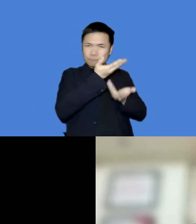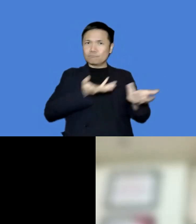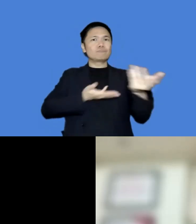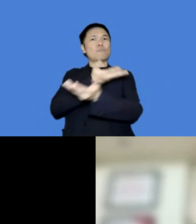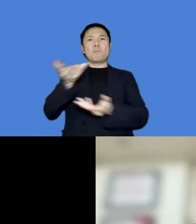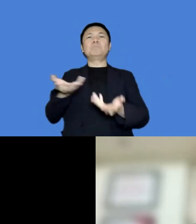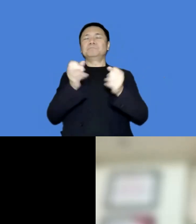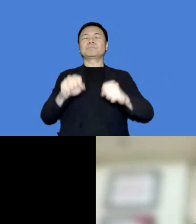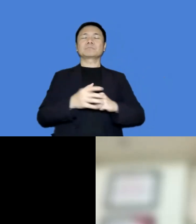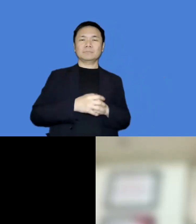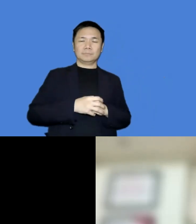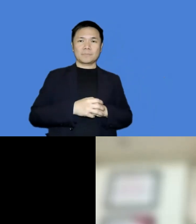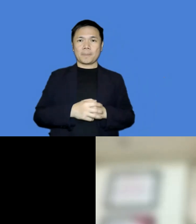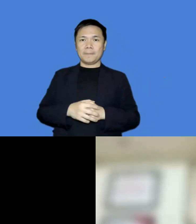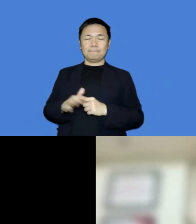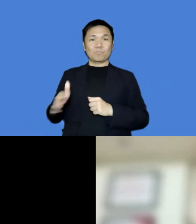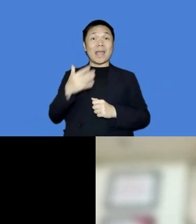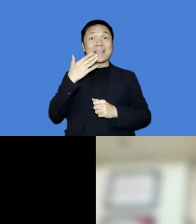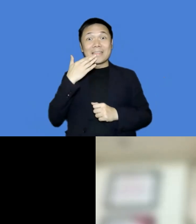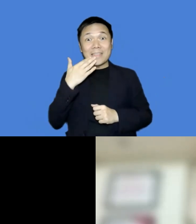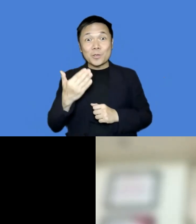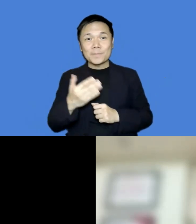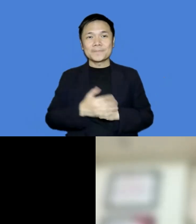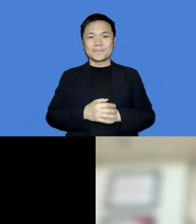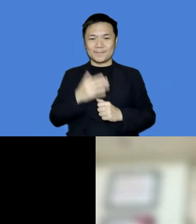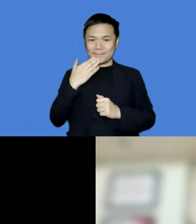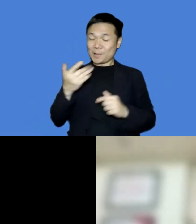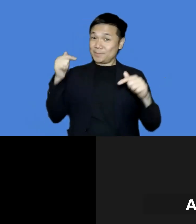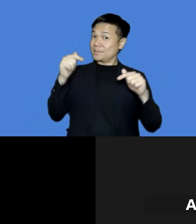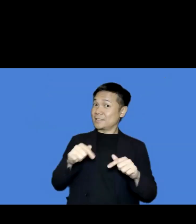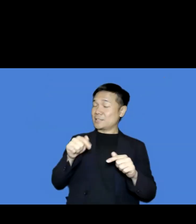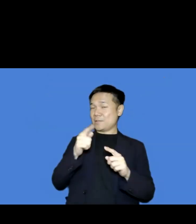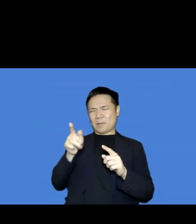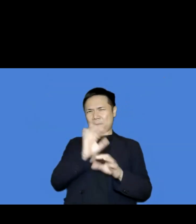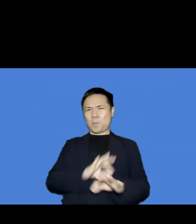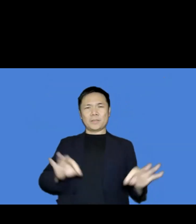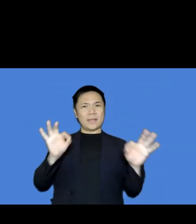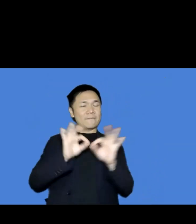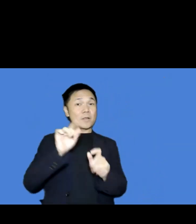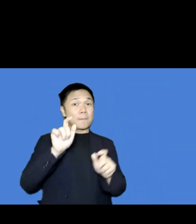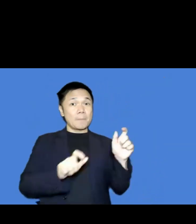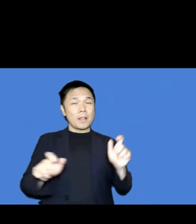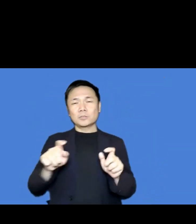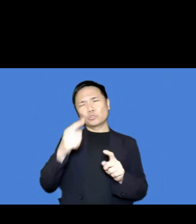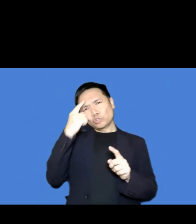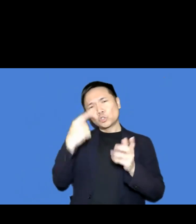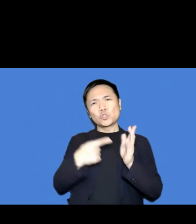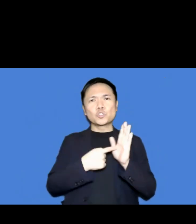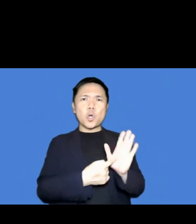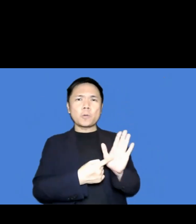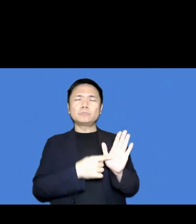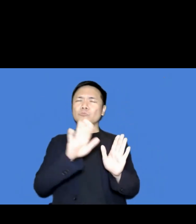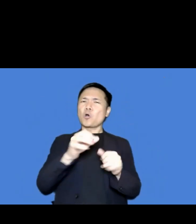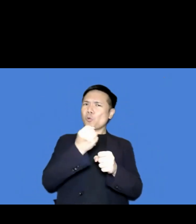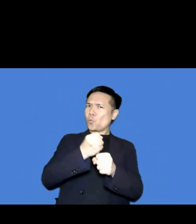Thank you so much. And that's one of the main objectives, is for us to be able to showcase some of the